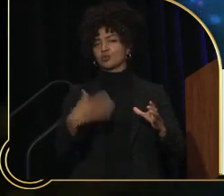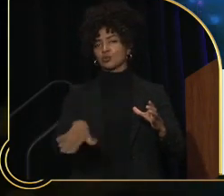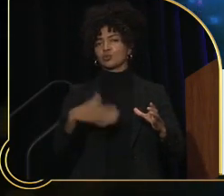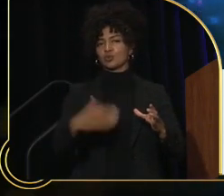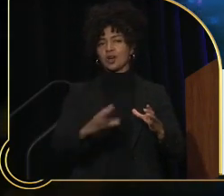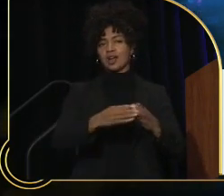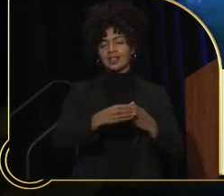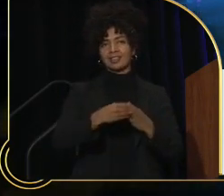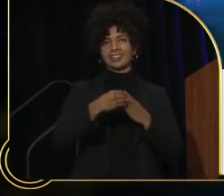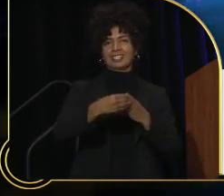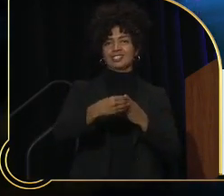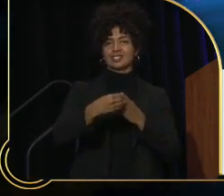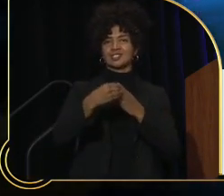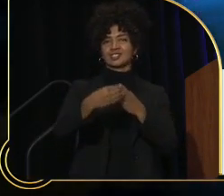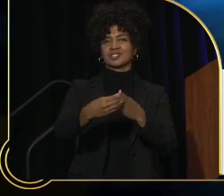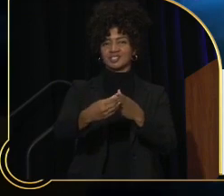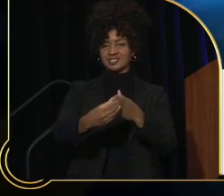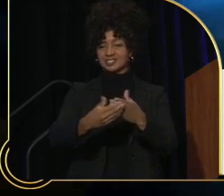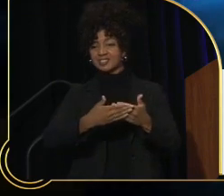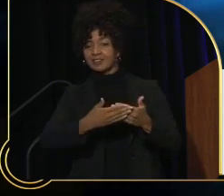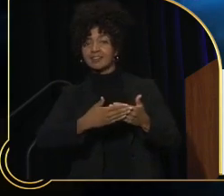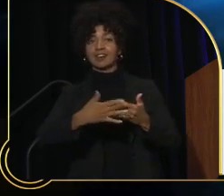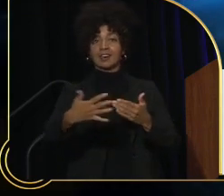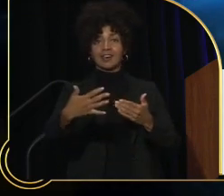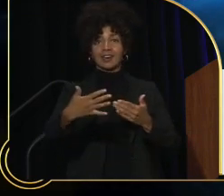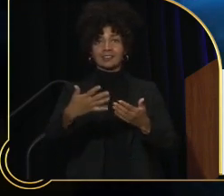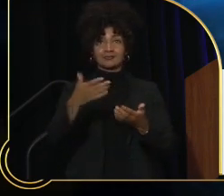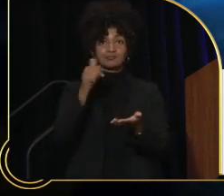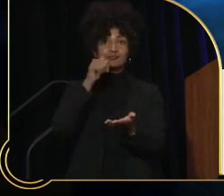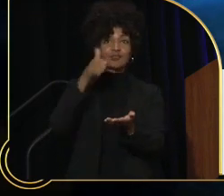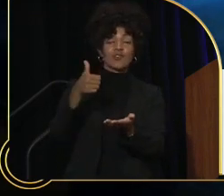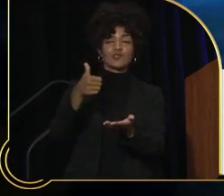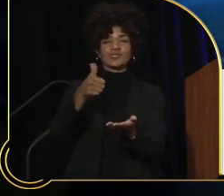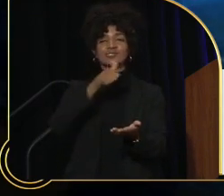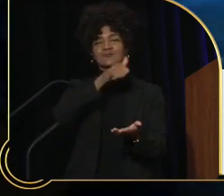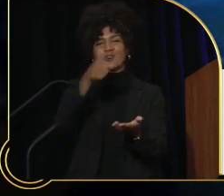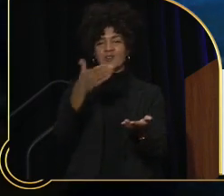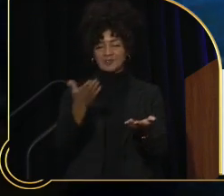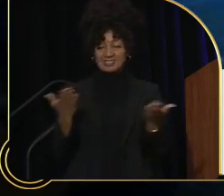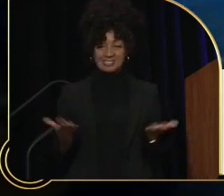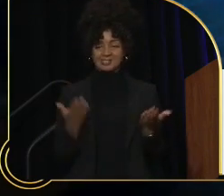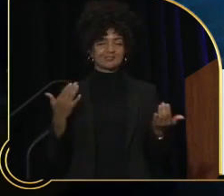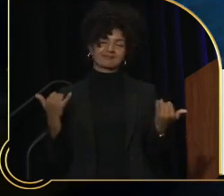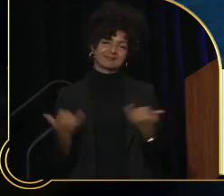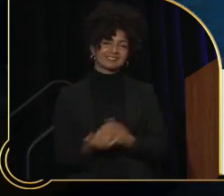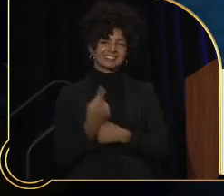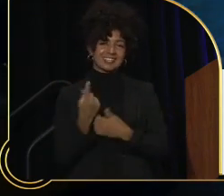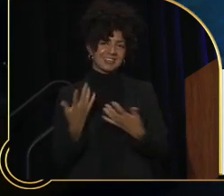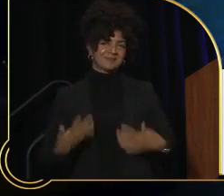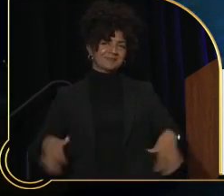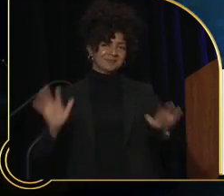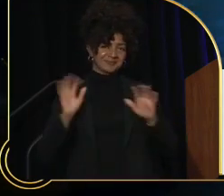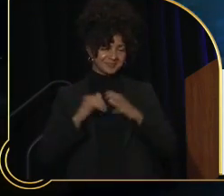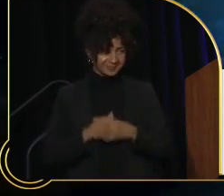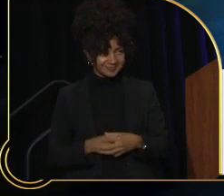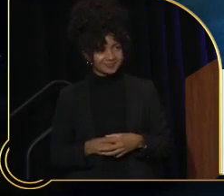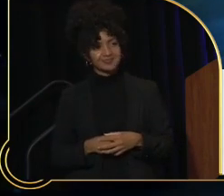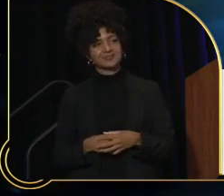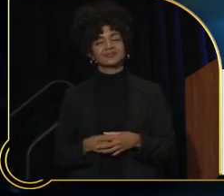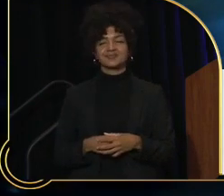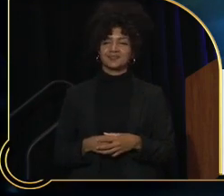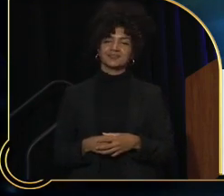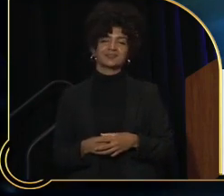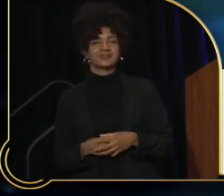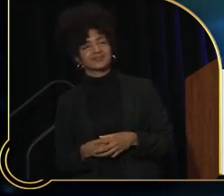are the leaders of tomorrow. And tomorrow's here today.